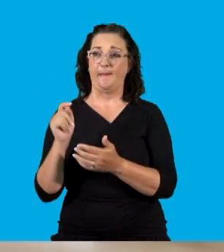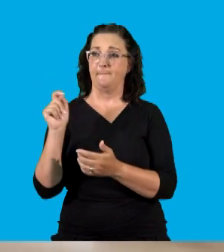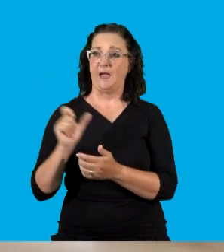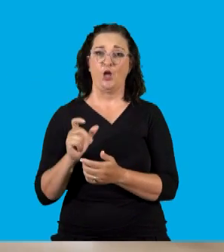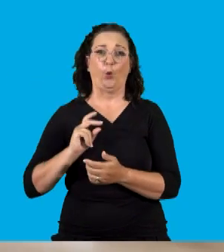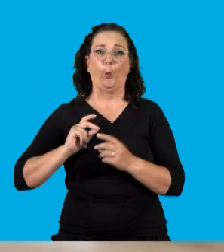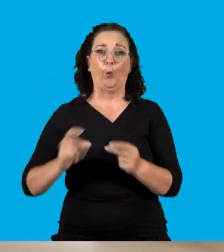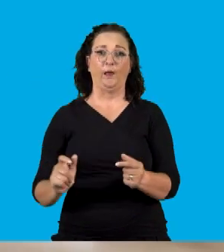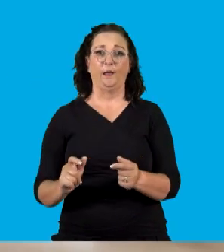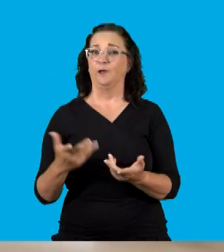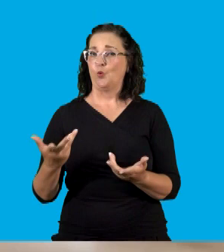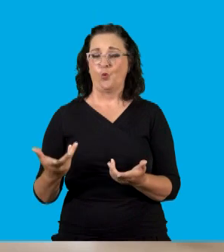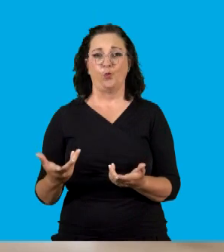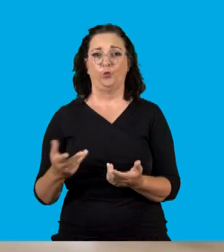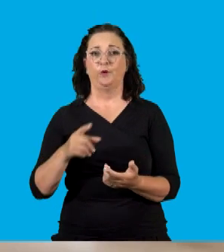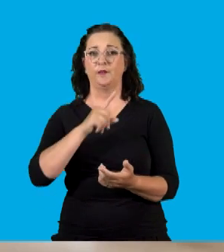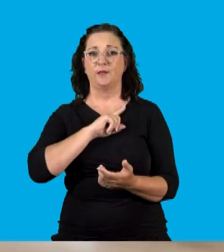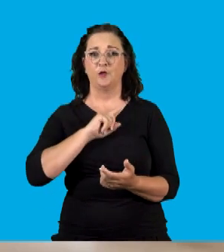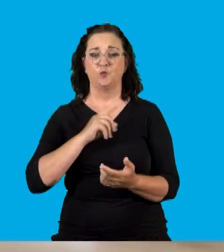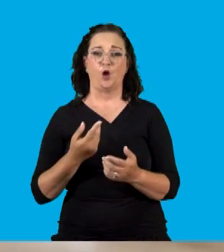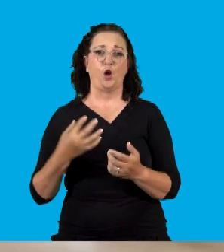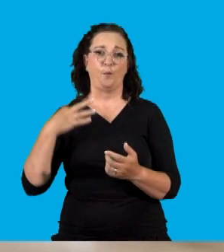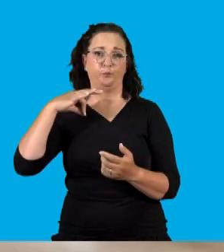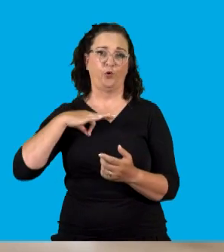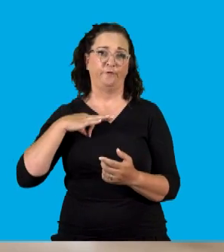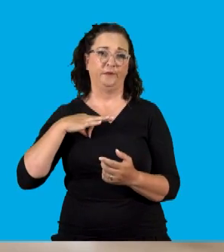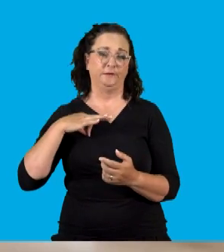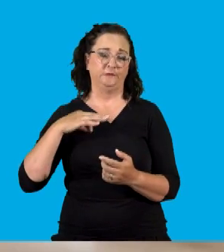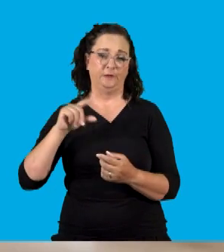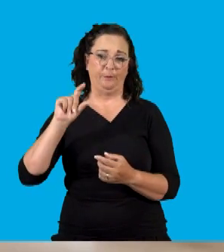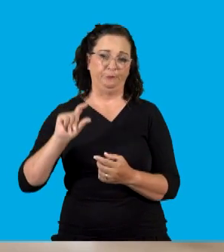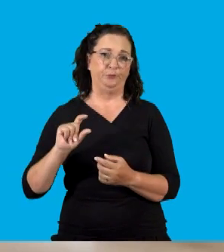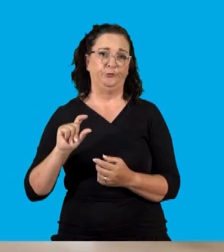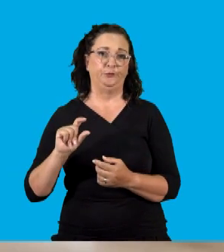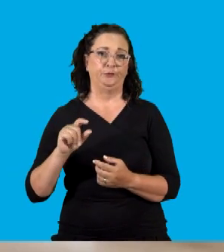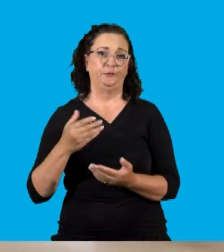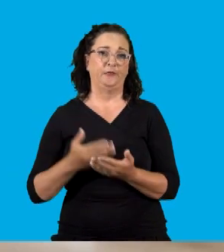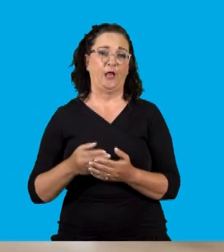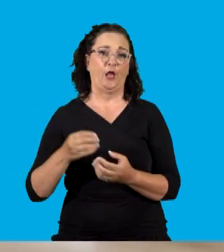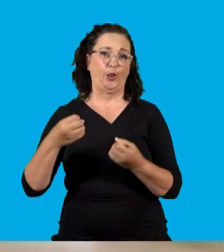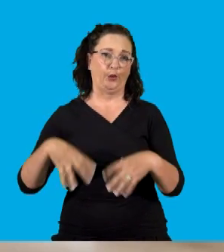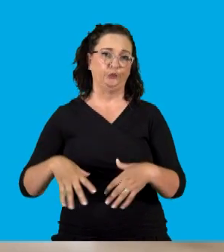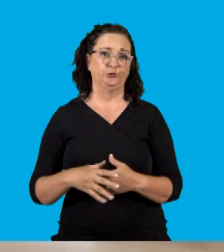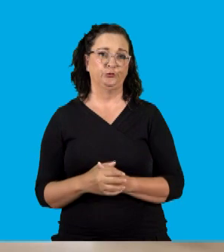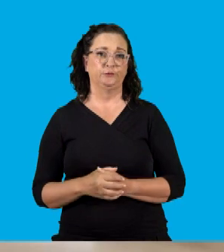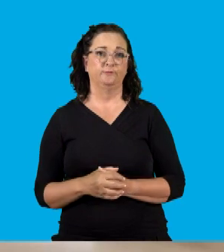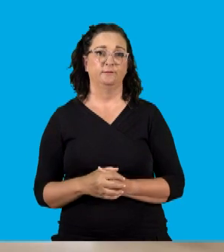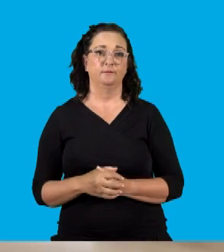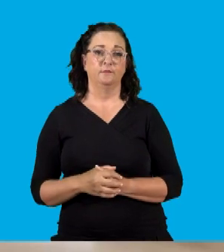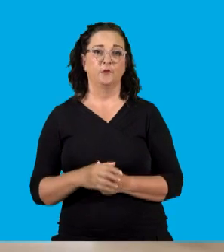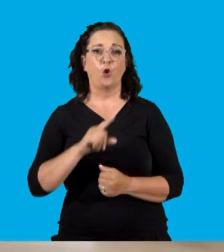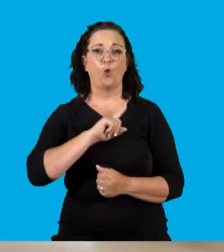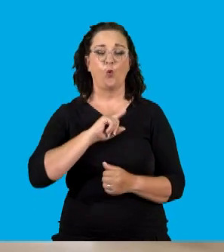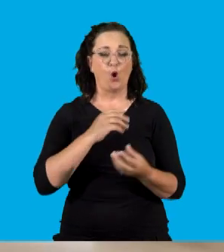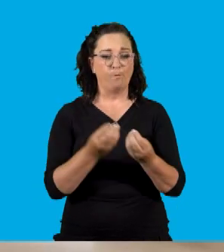pay as quickly as the business would expect. So it's going to lose profits because on those particular time, the business wouldn't be operating